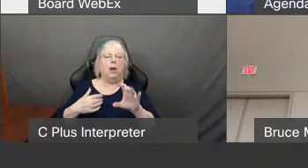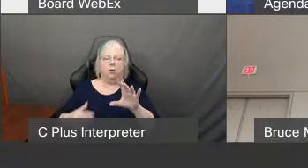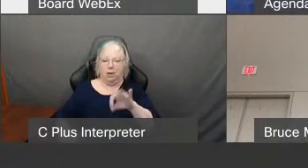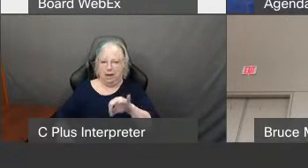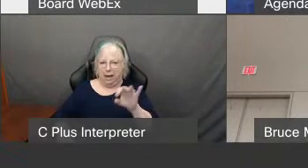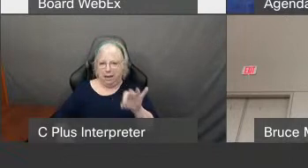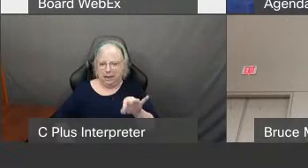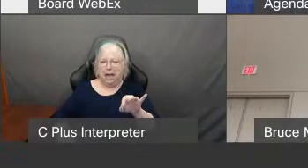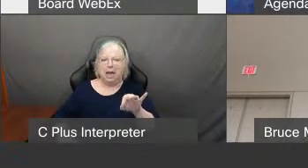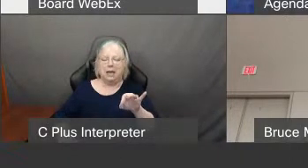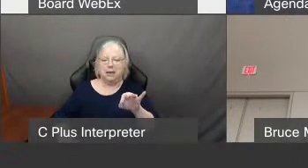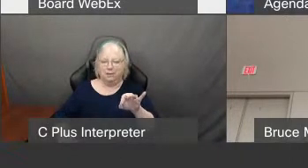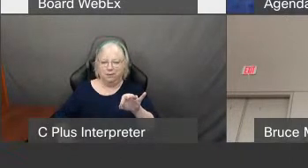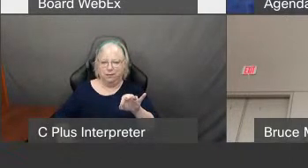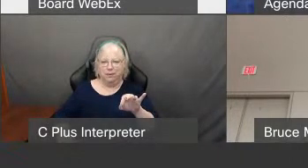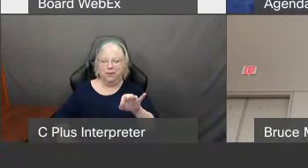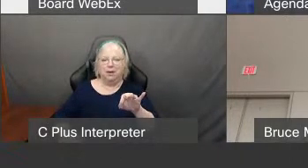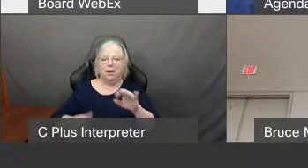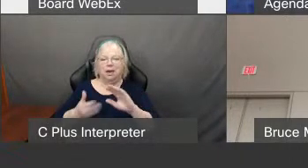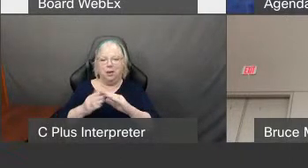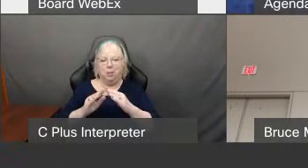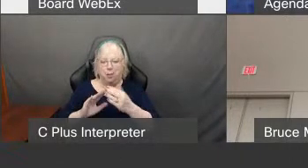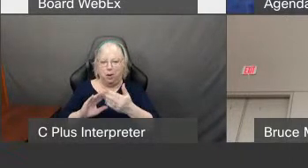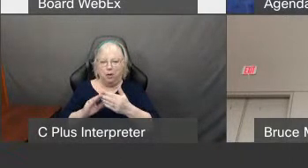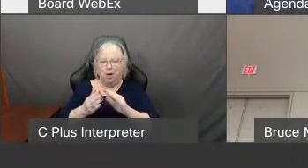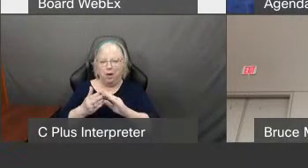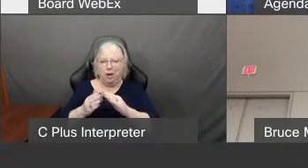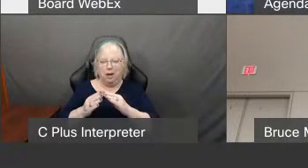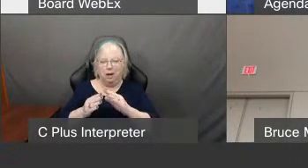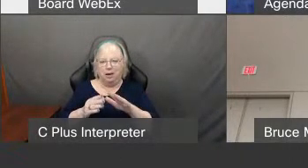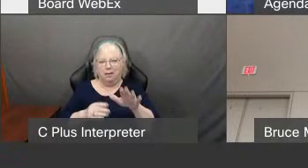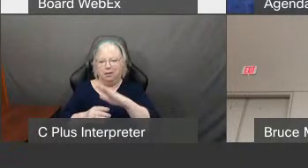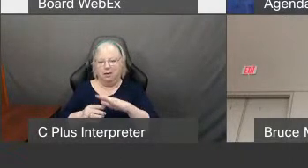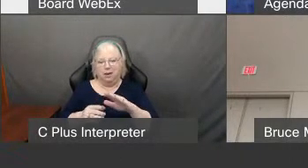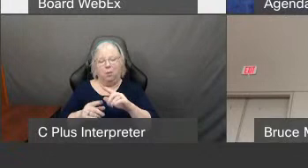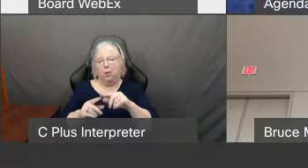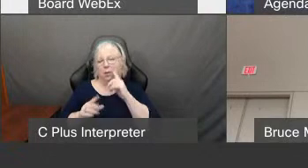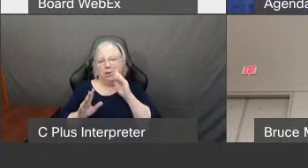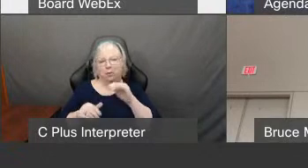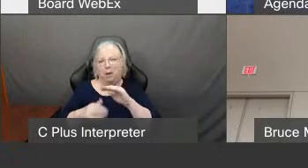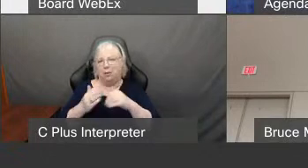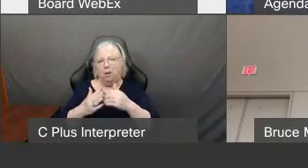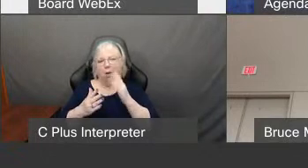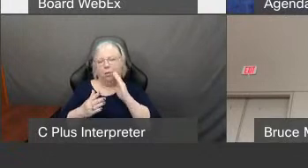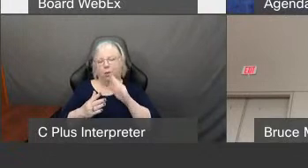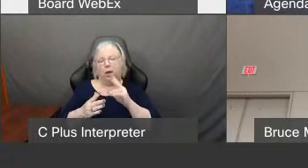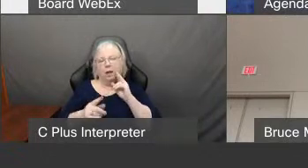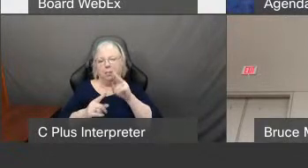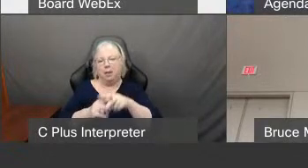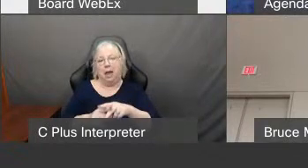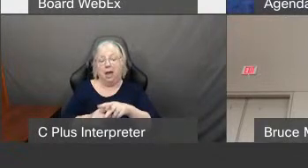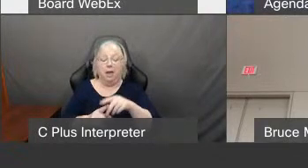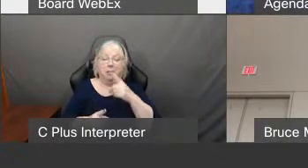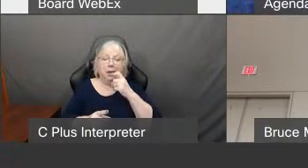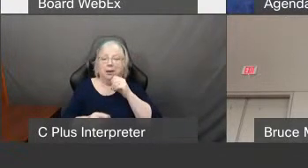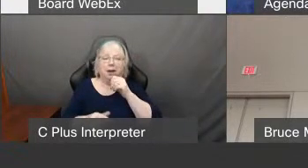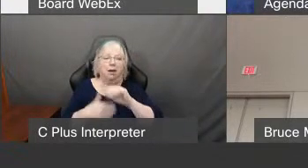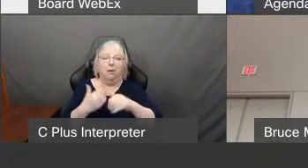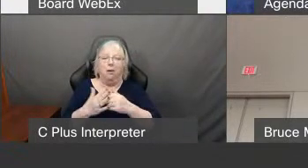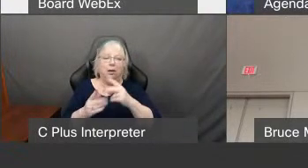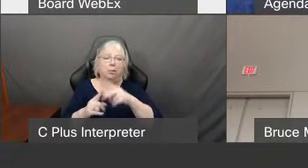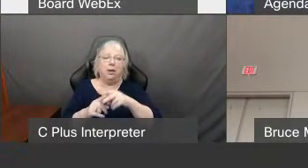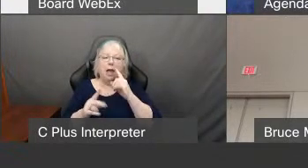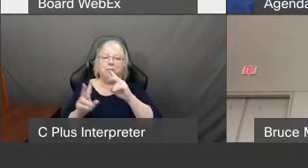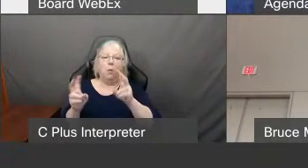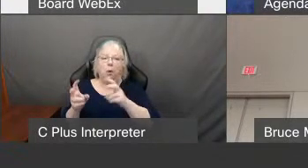199. We don't expect all 199 to apply. We don't see 199 apply for your Love Your Block grants, but it helps take it to a